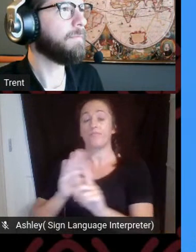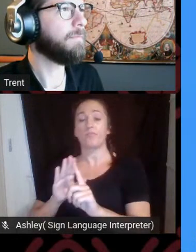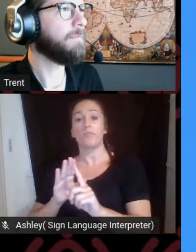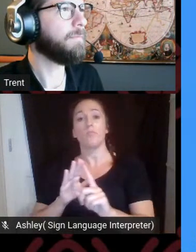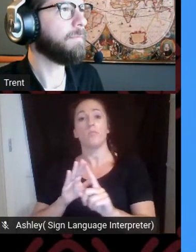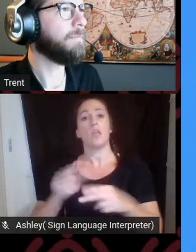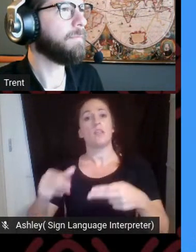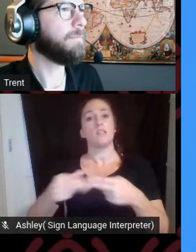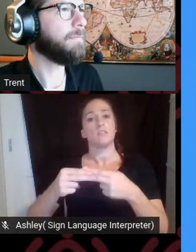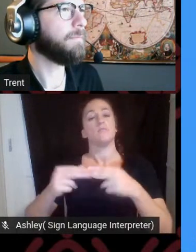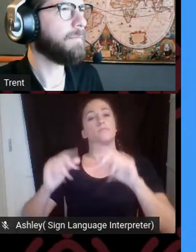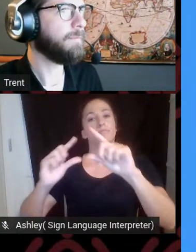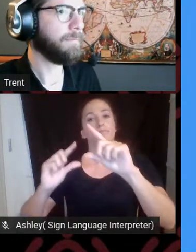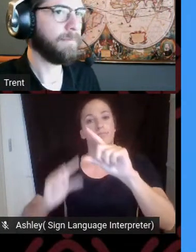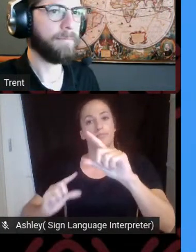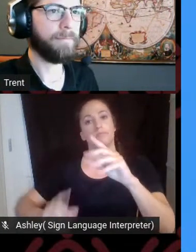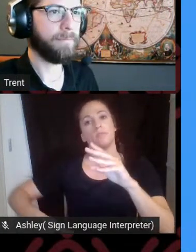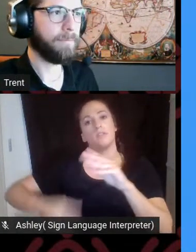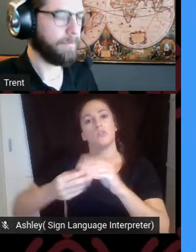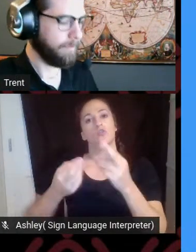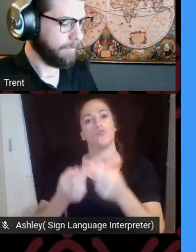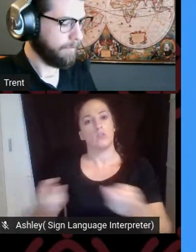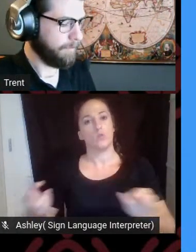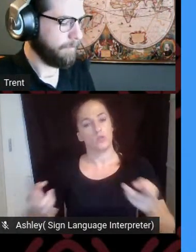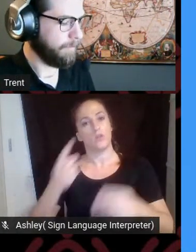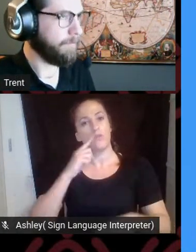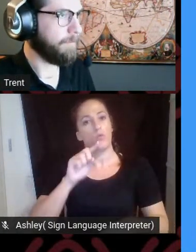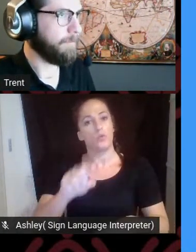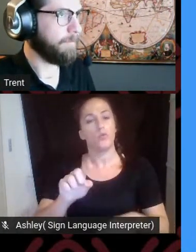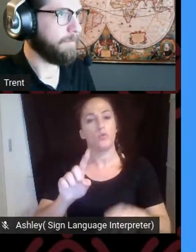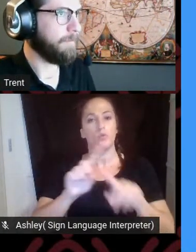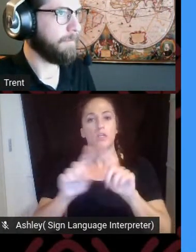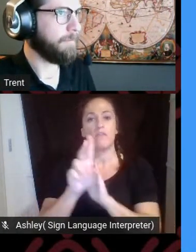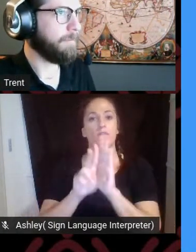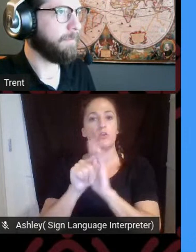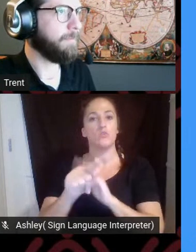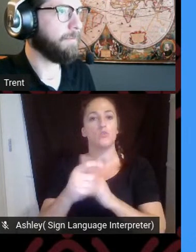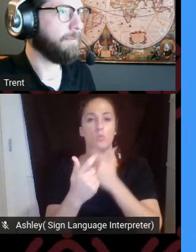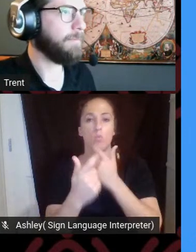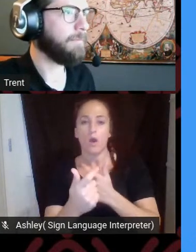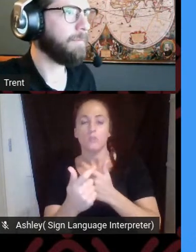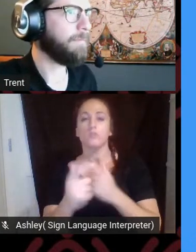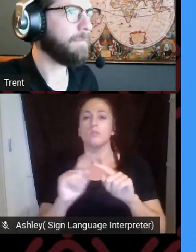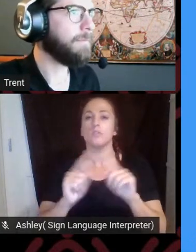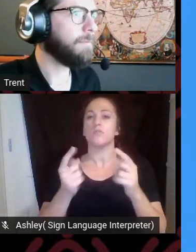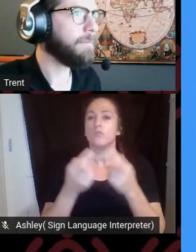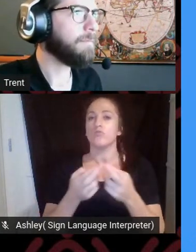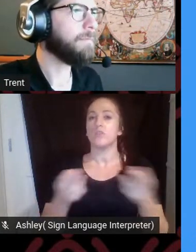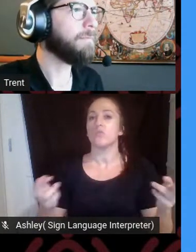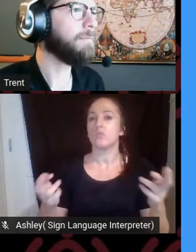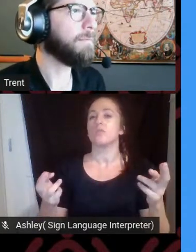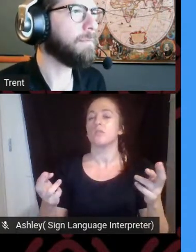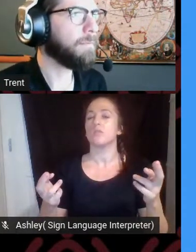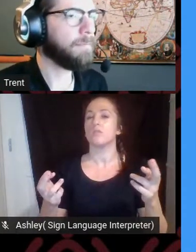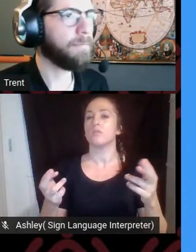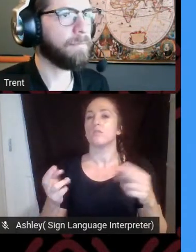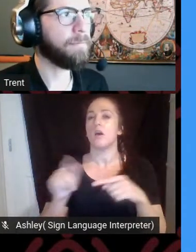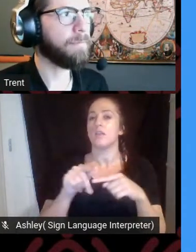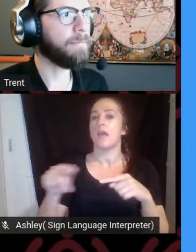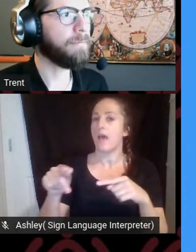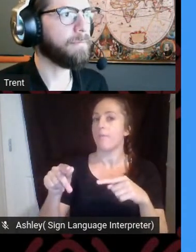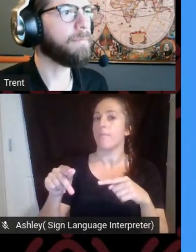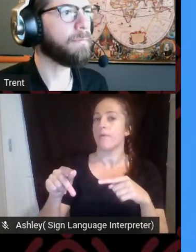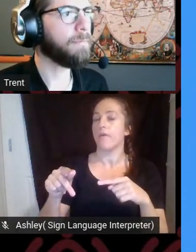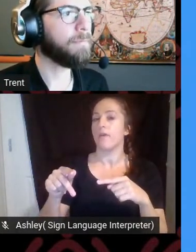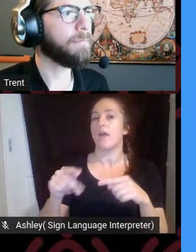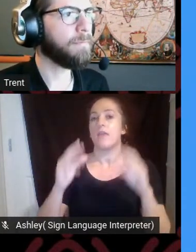are posted on our website, some different videos that you can watch, some different resources on the applications, as well as Google's own